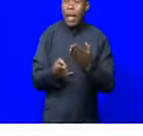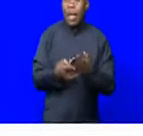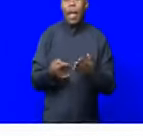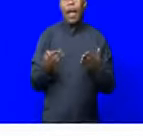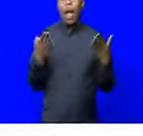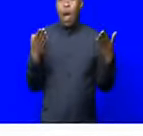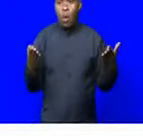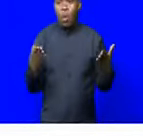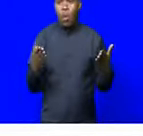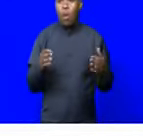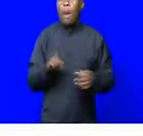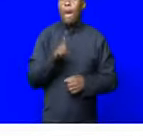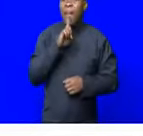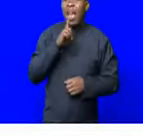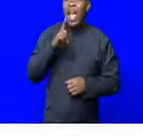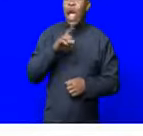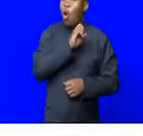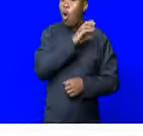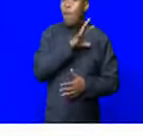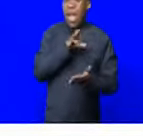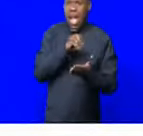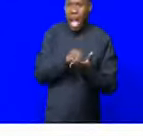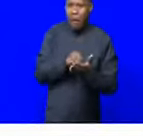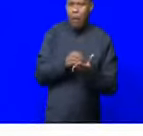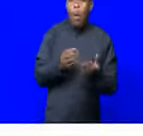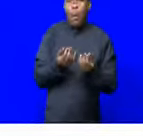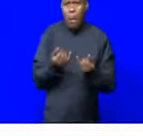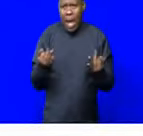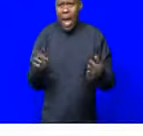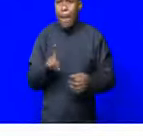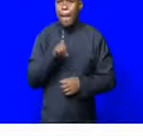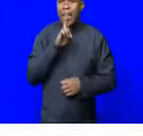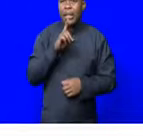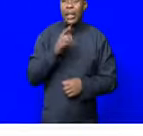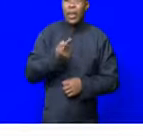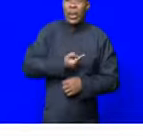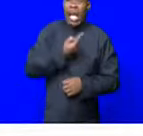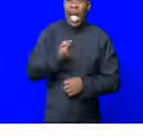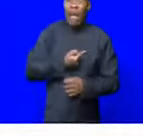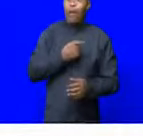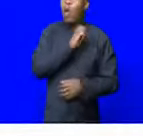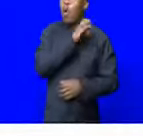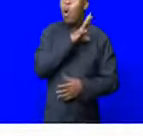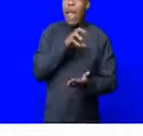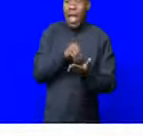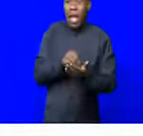singafanani ke vele tikhalo tona bese tikhona titi nenge kakhulu nakimi nje